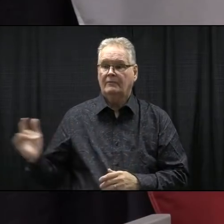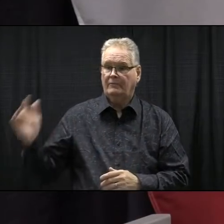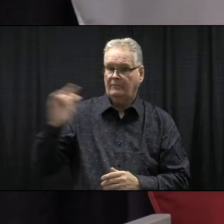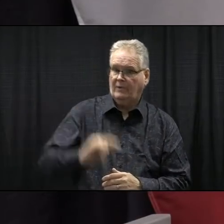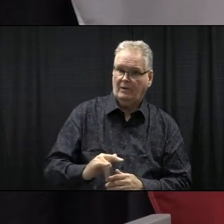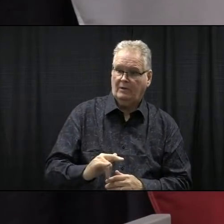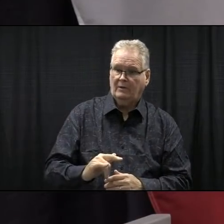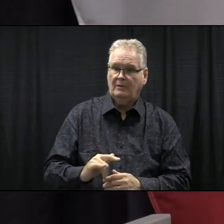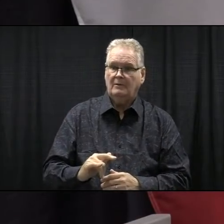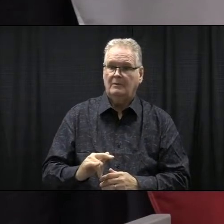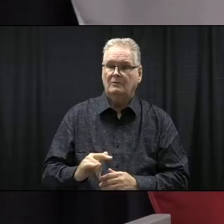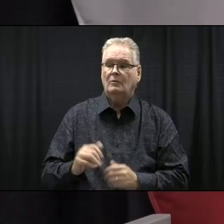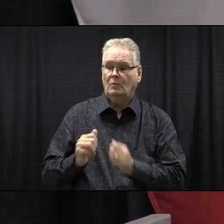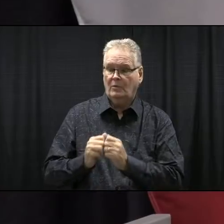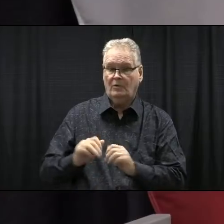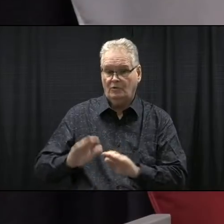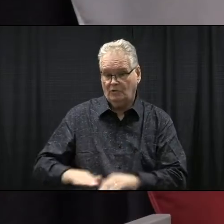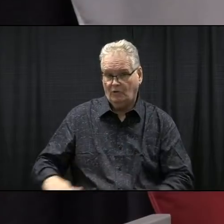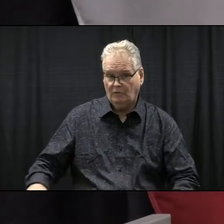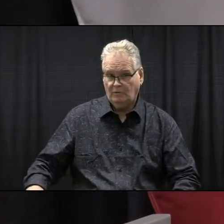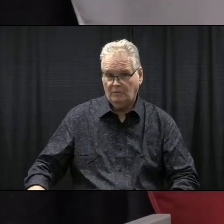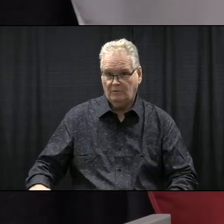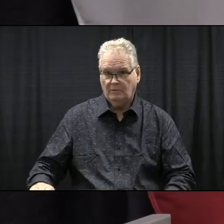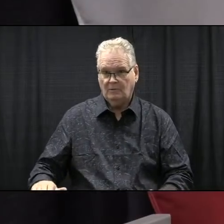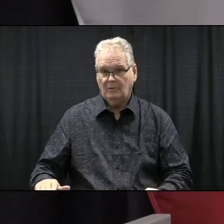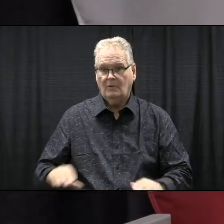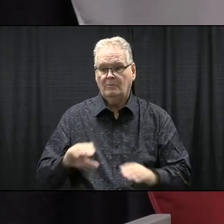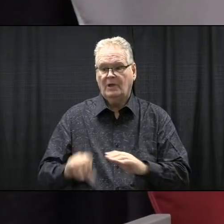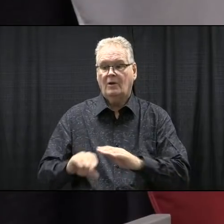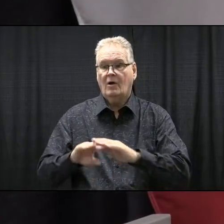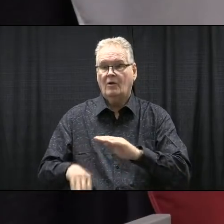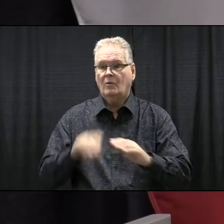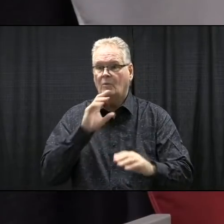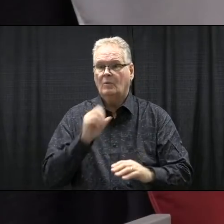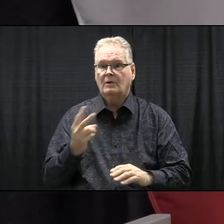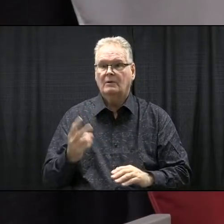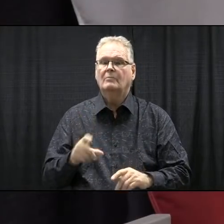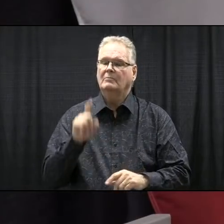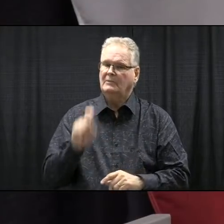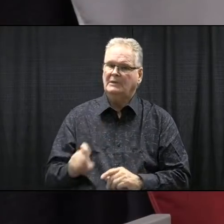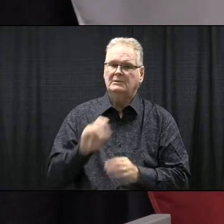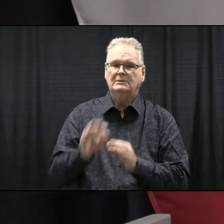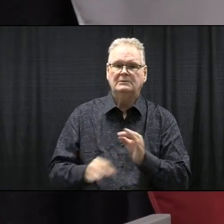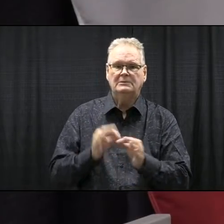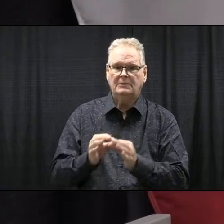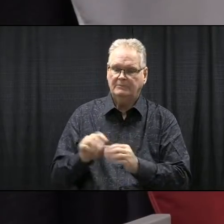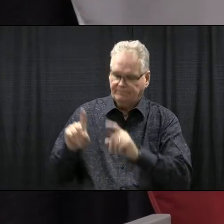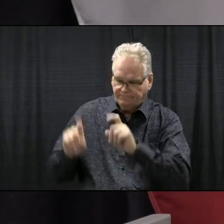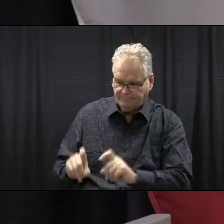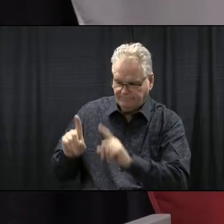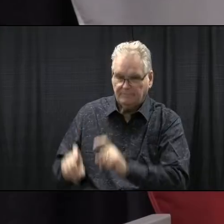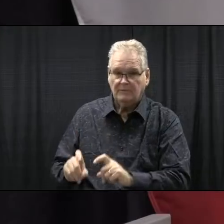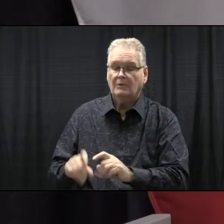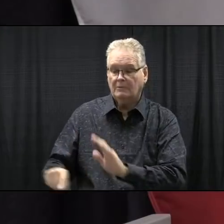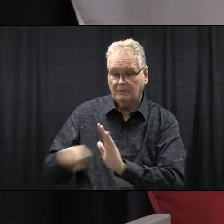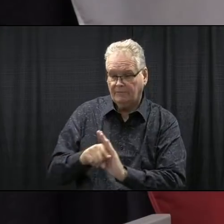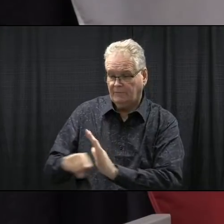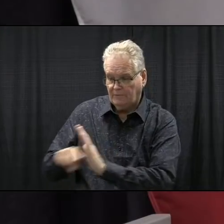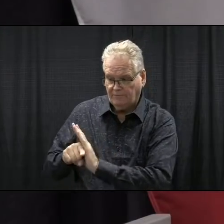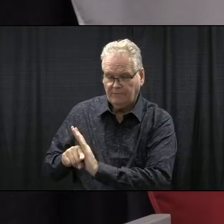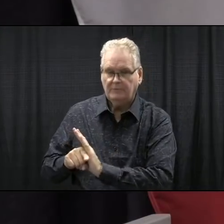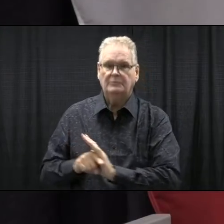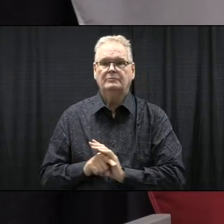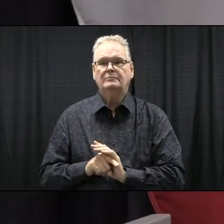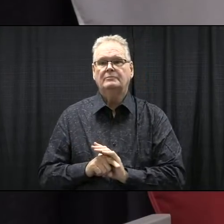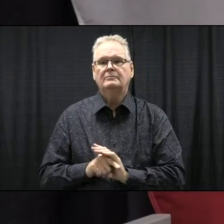receive a negative test result taken on day 7 or later. After receipt of a negative test result and until the 14 days of a self-isolation